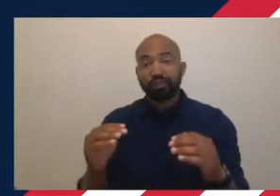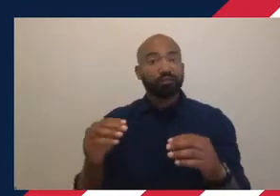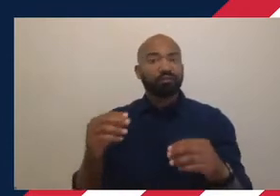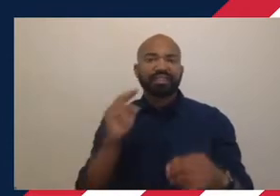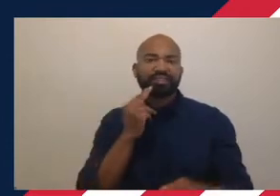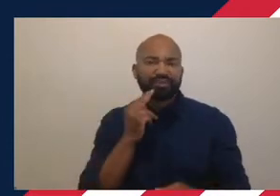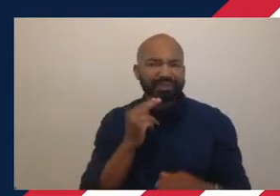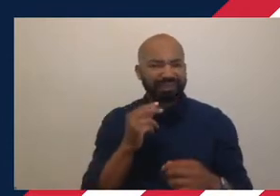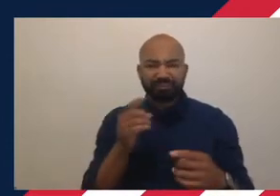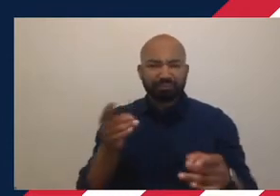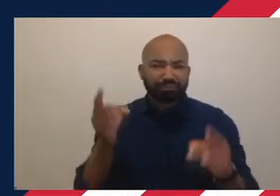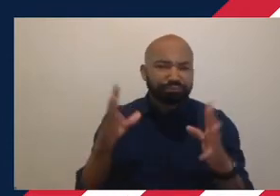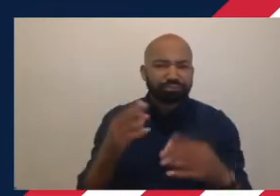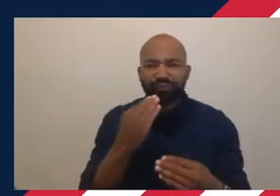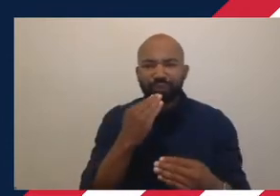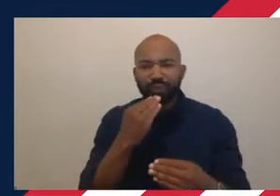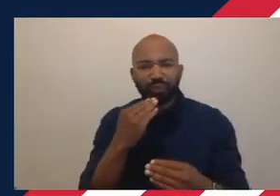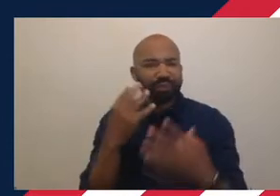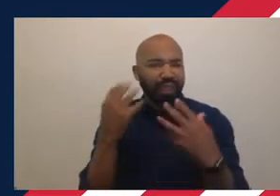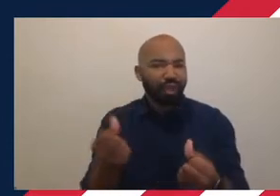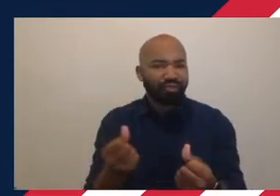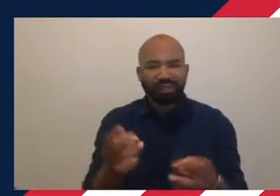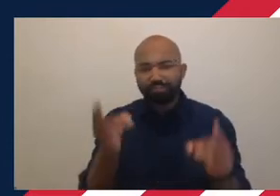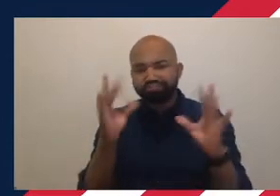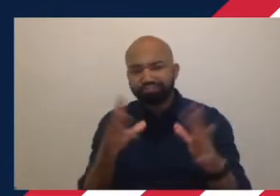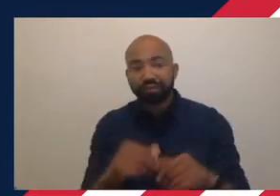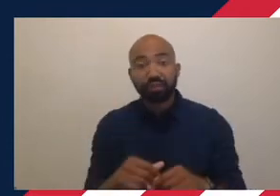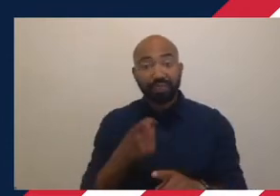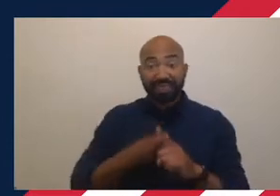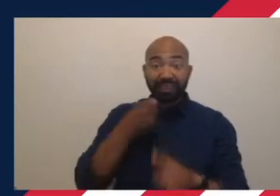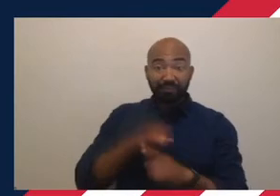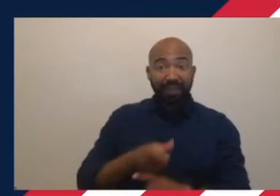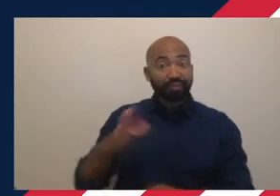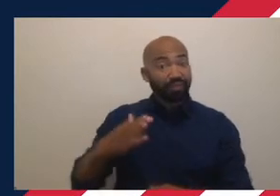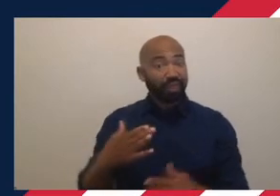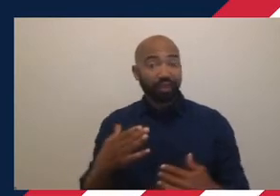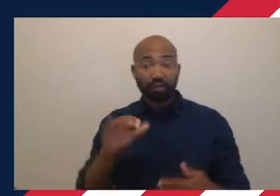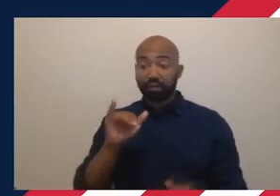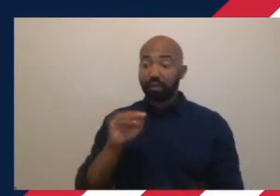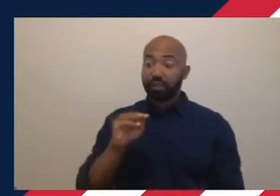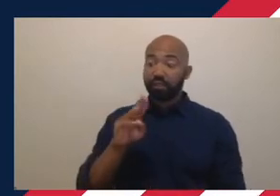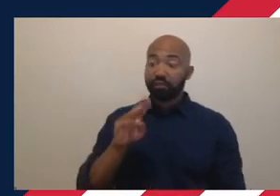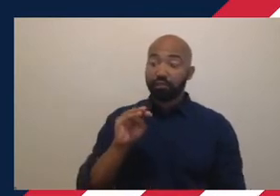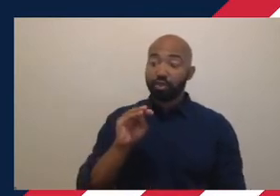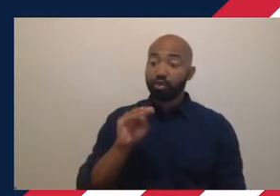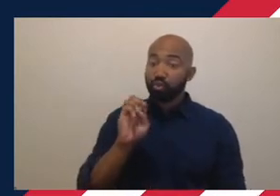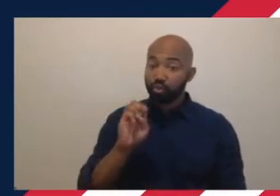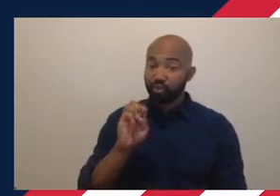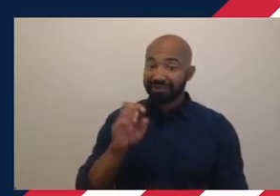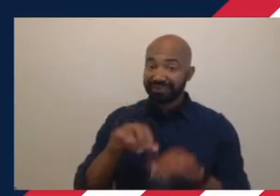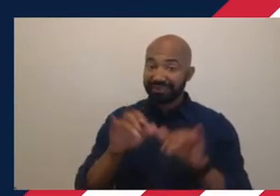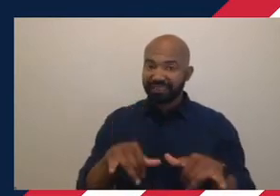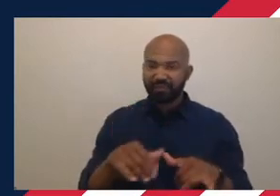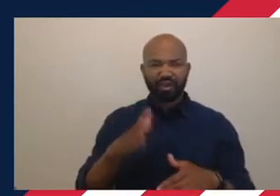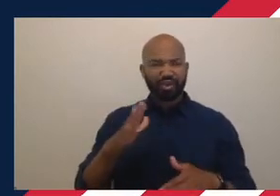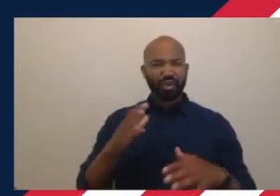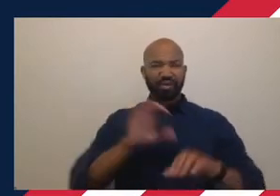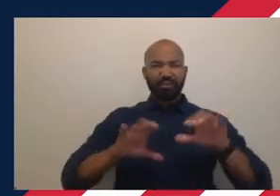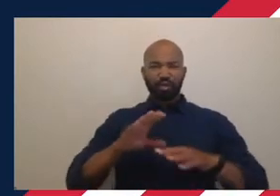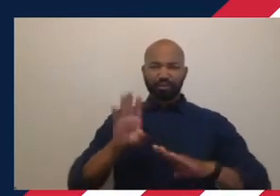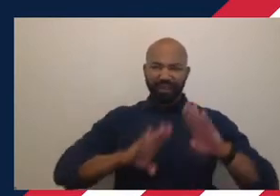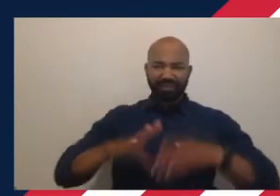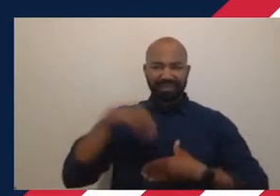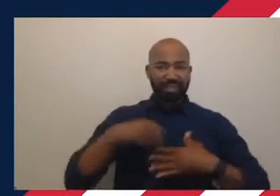toxicities, they can change your immune system, they can change your nervous system, they can change your endocrine system, which lead to these